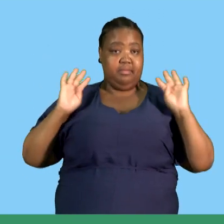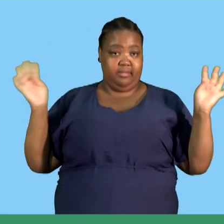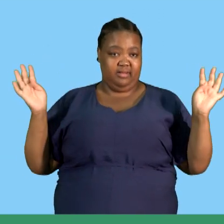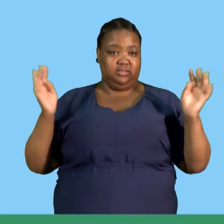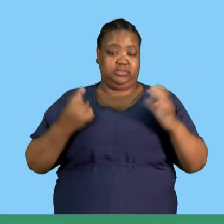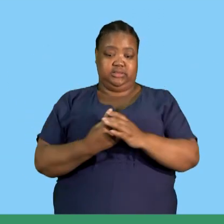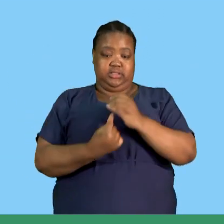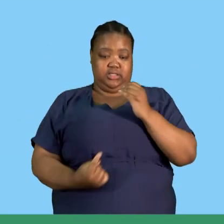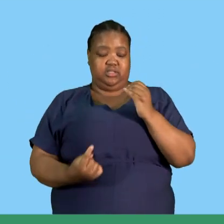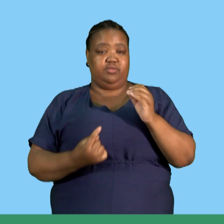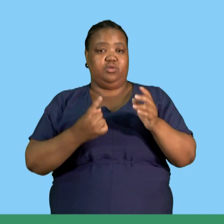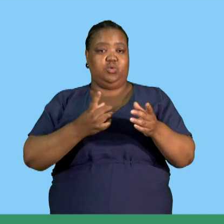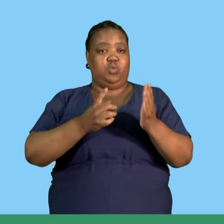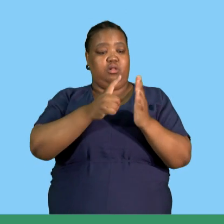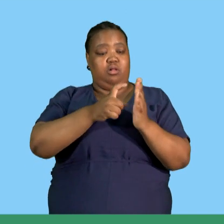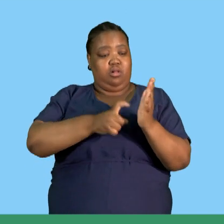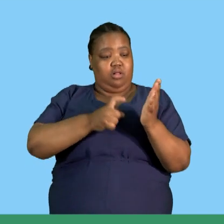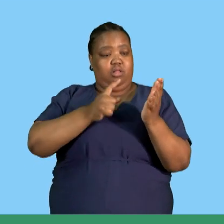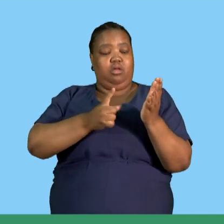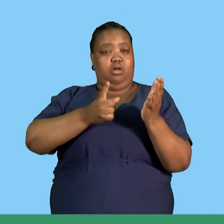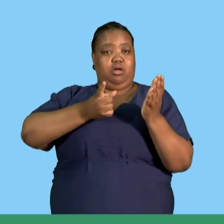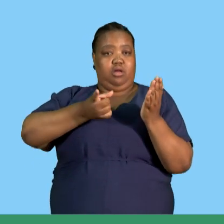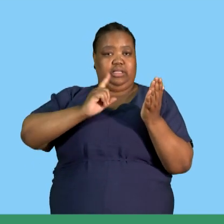Request the panel to individually respond